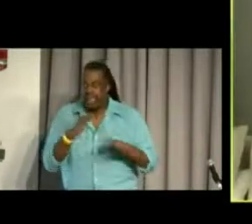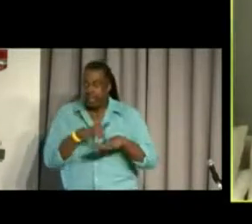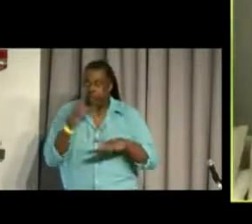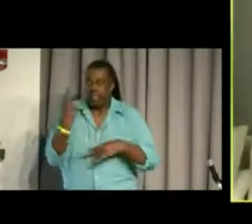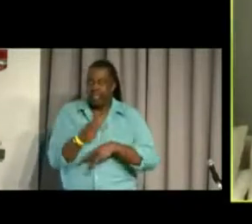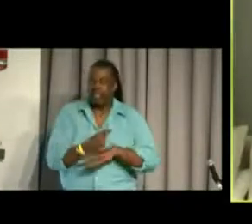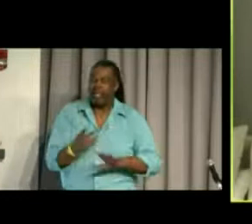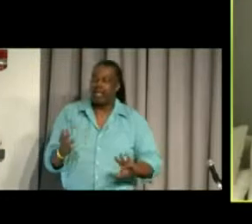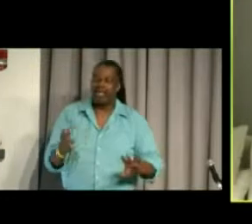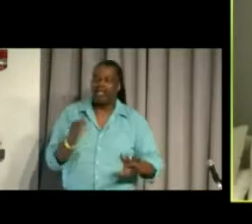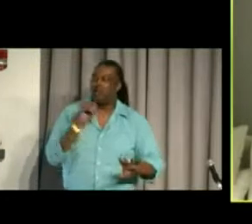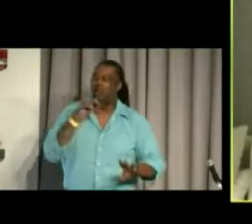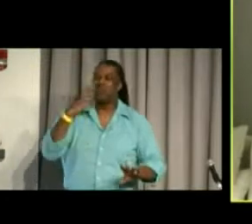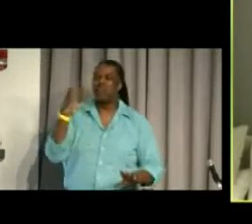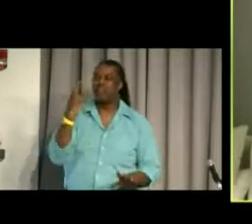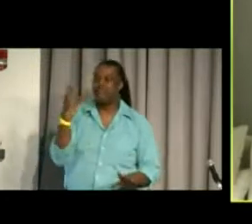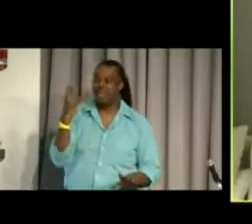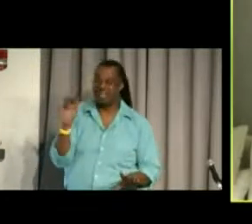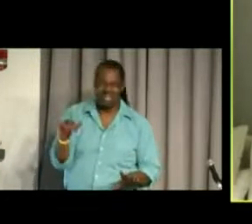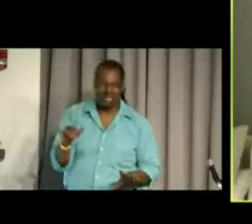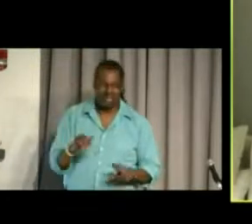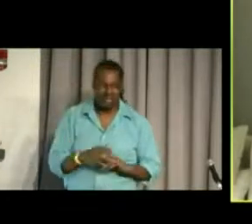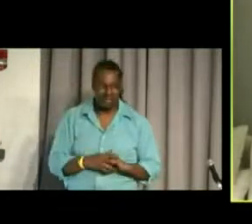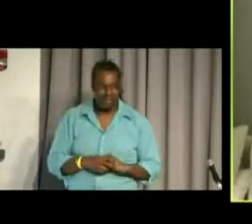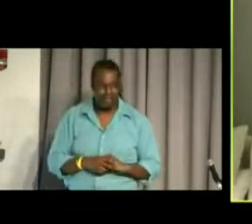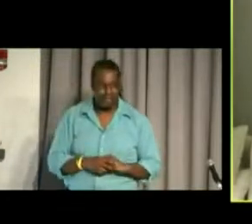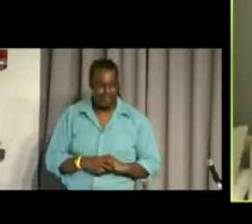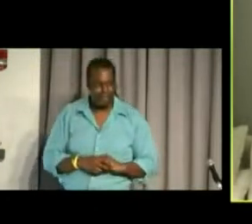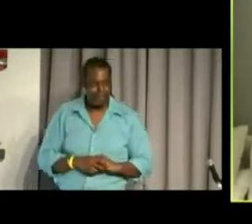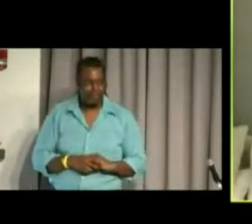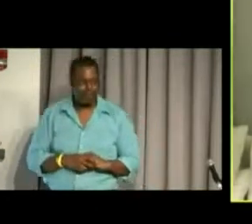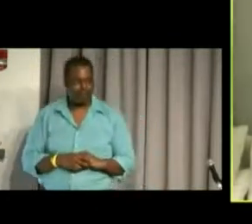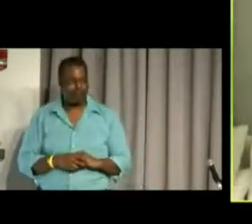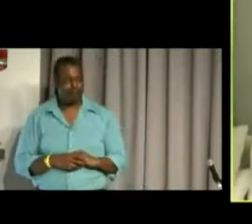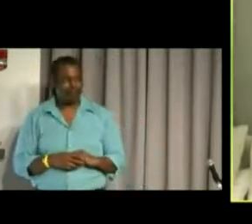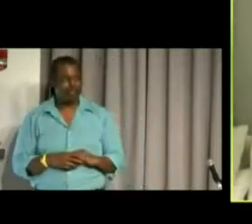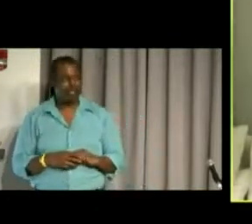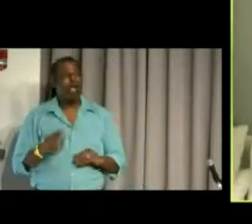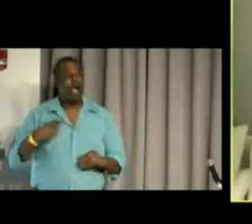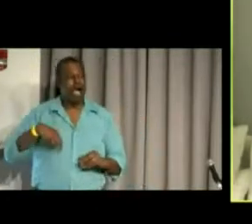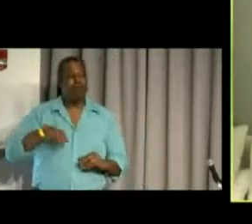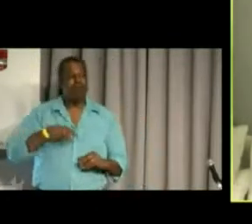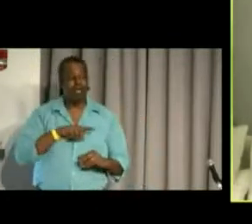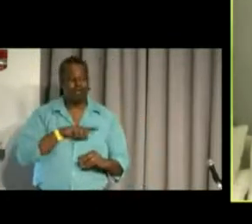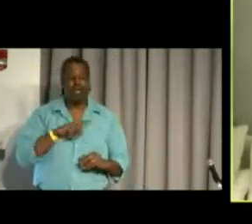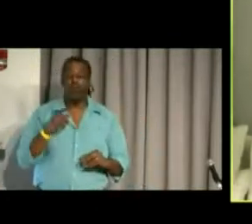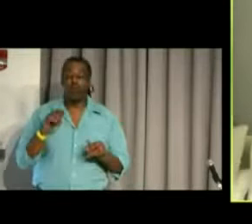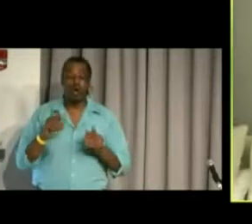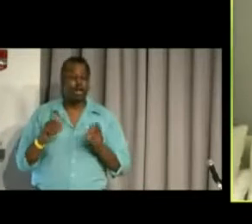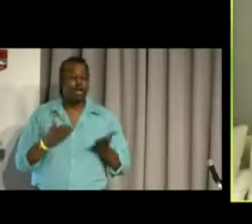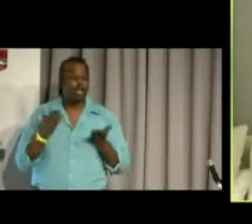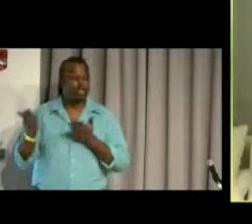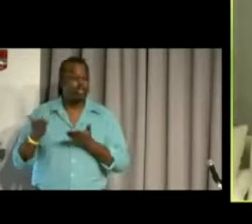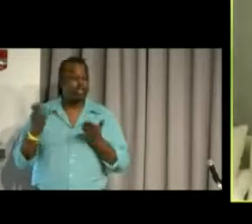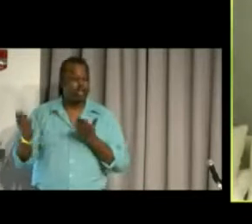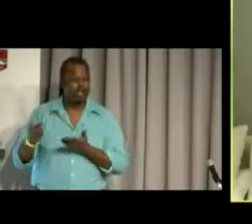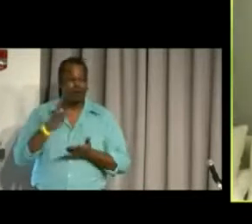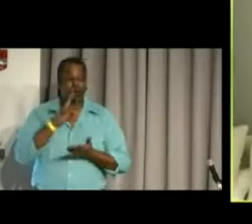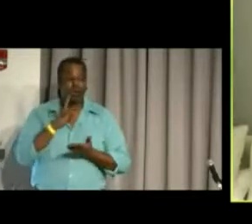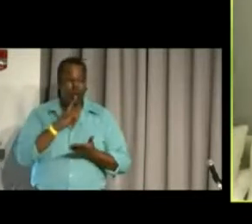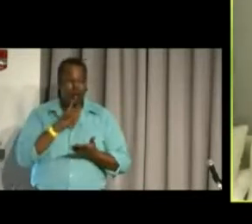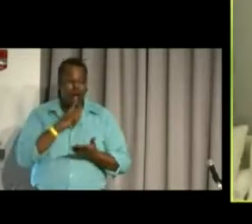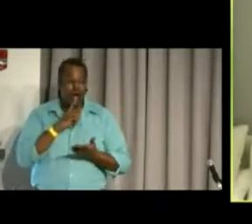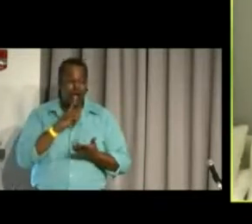sip. You know, we would enter homes because we were delivering water consistently to folks. When we were finally able to get the